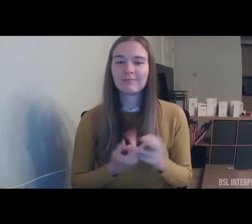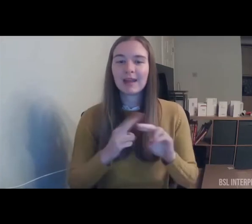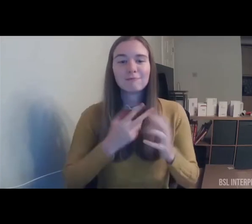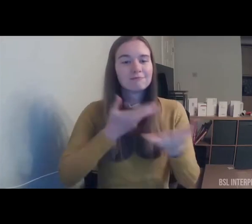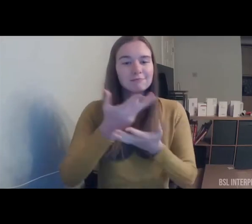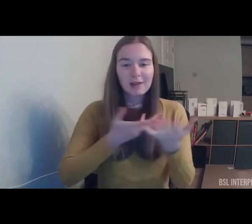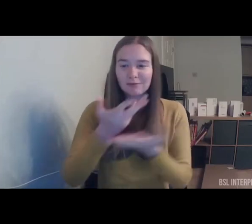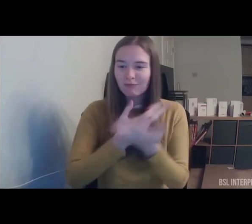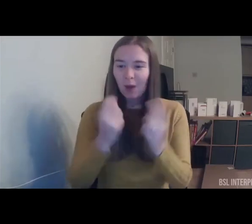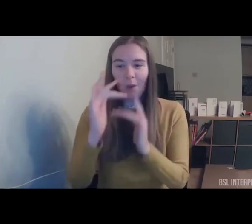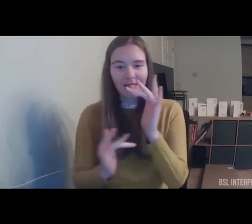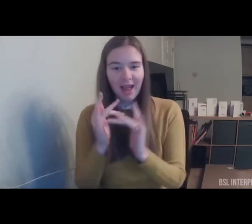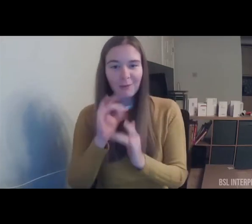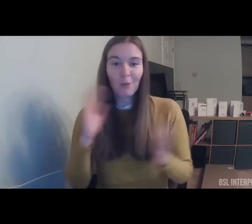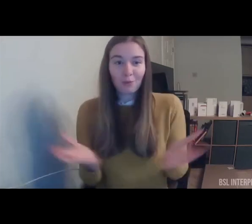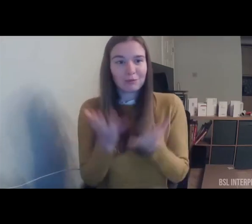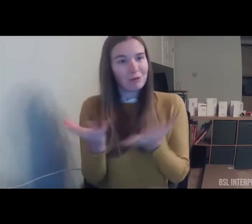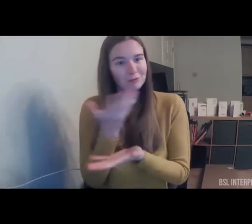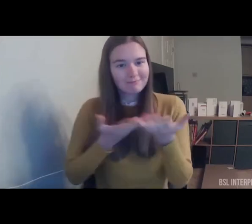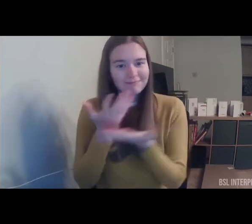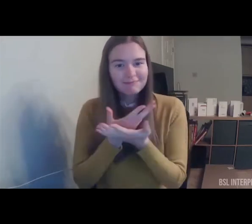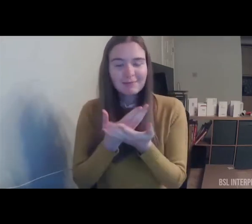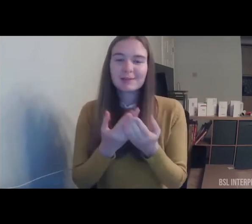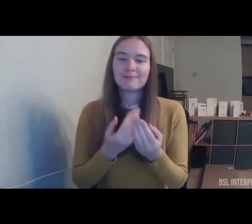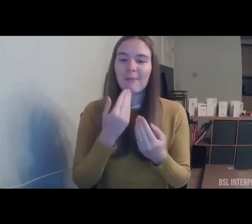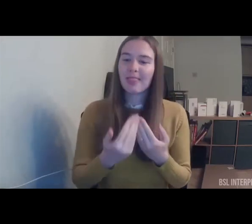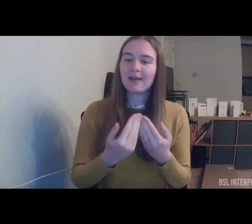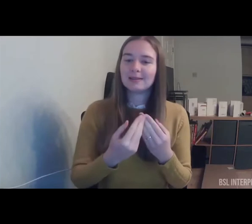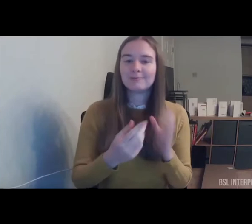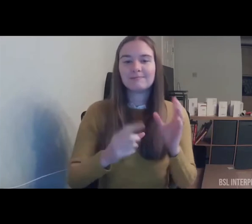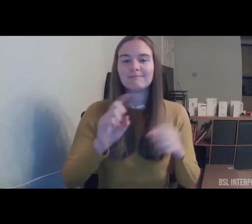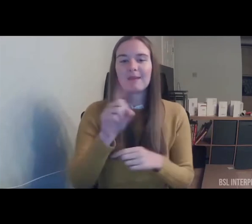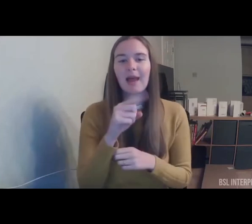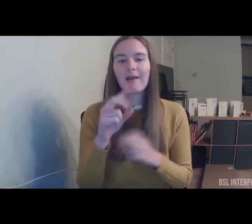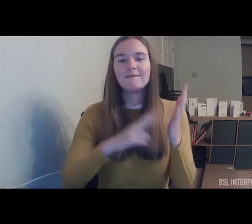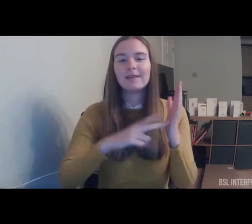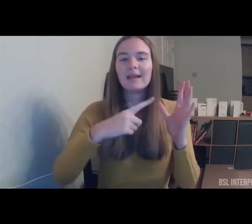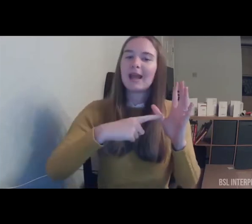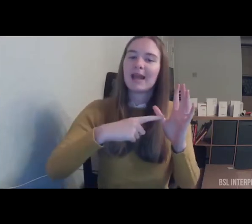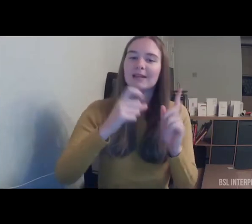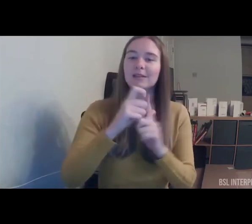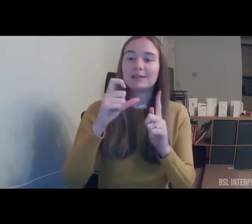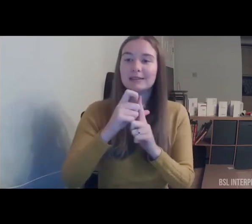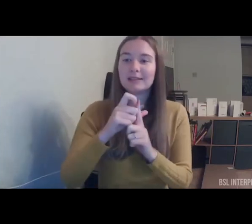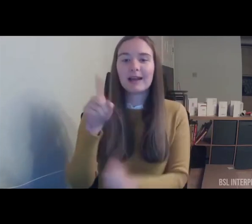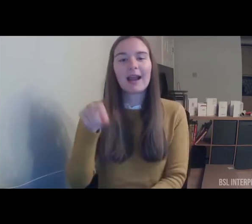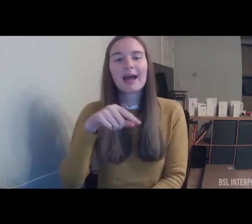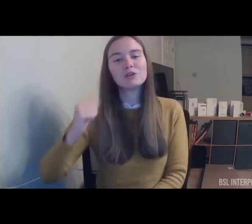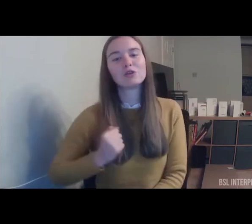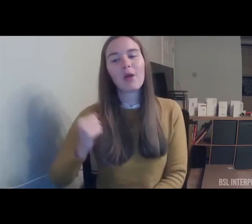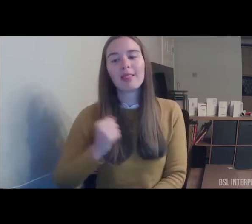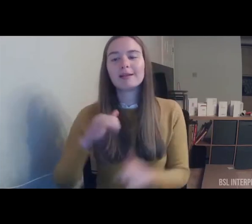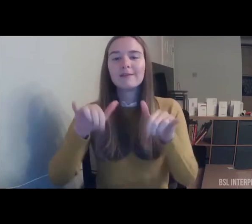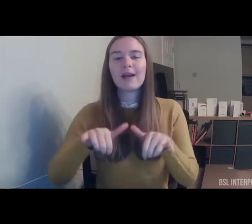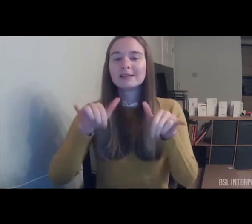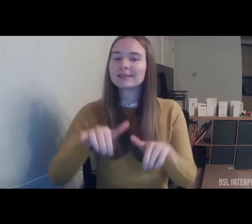we definitely do encourage please do tag us at V&A Dundee and at Scotland Venice and using any